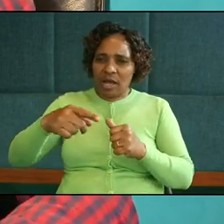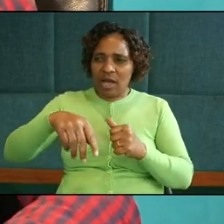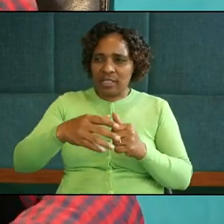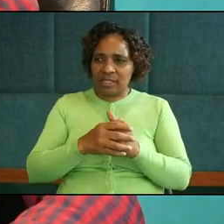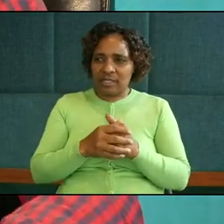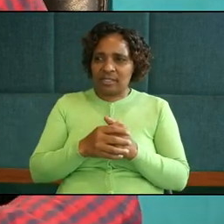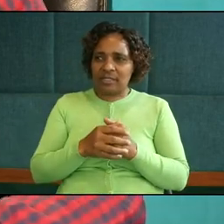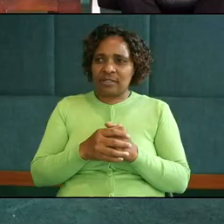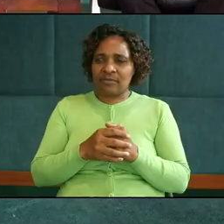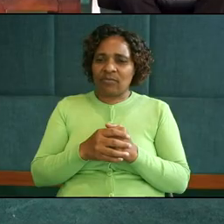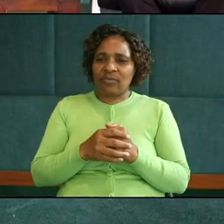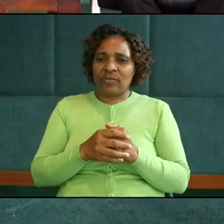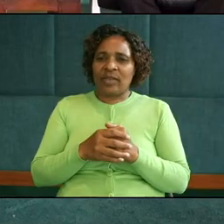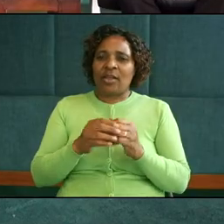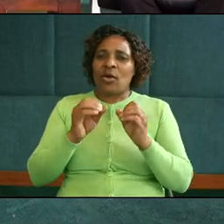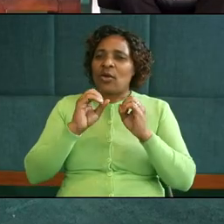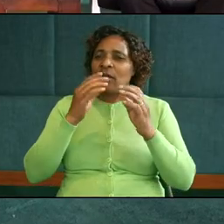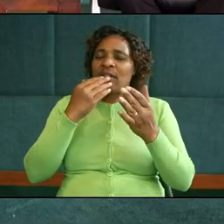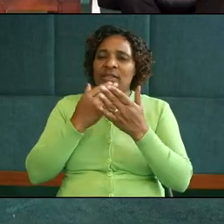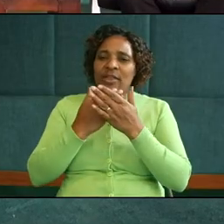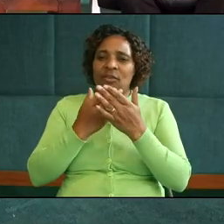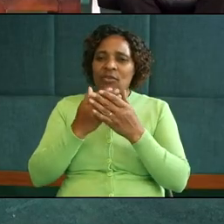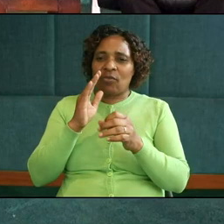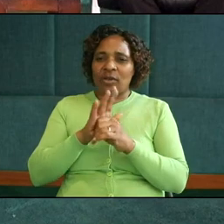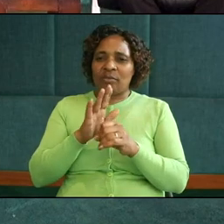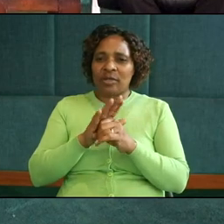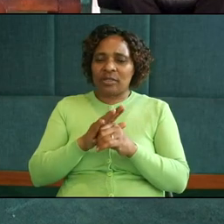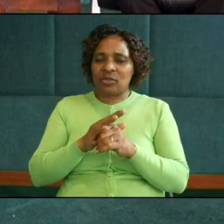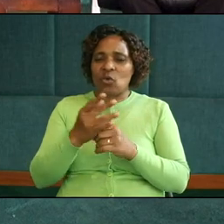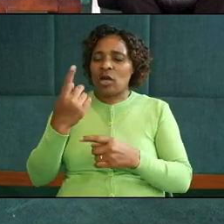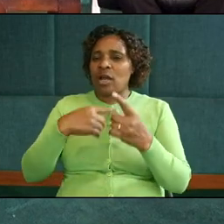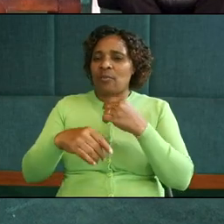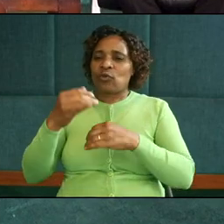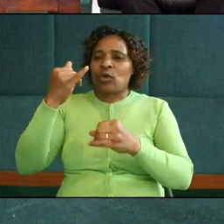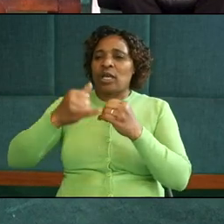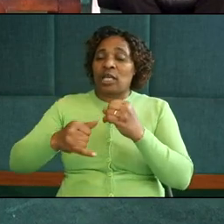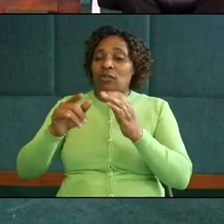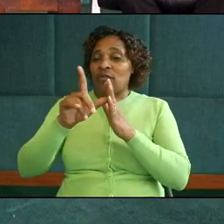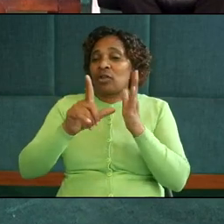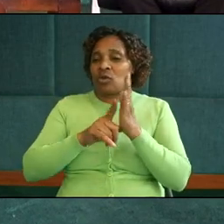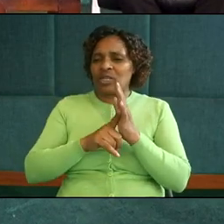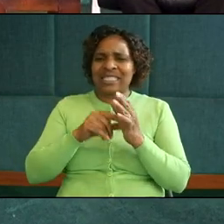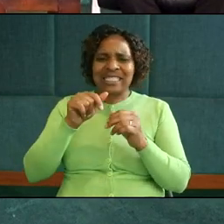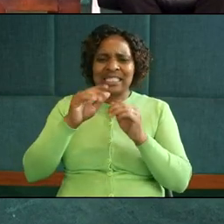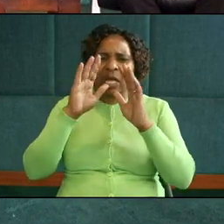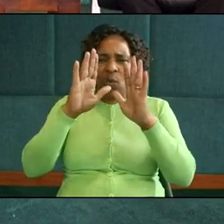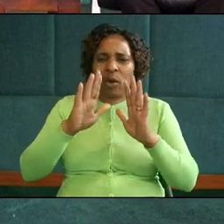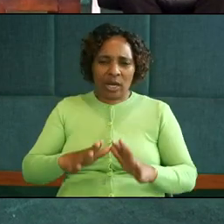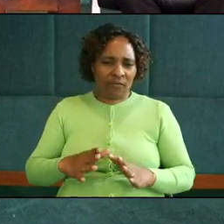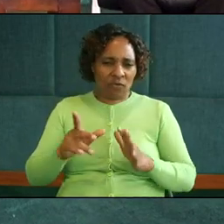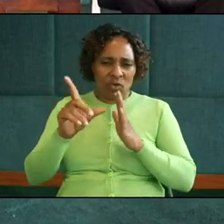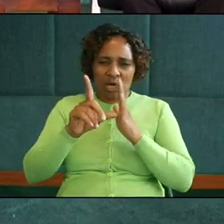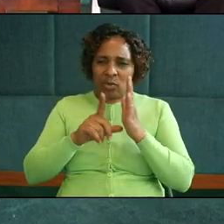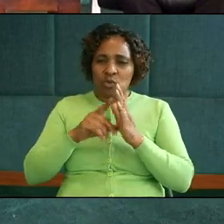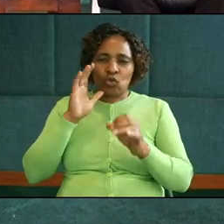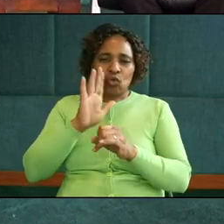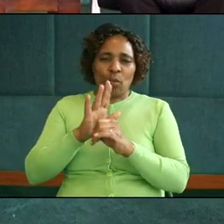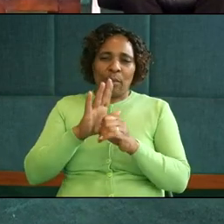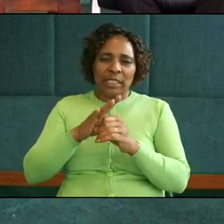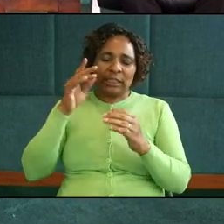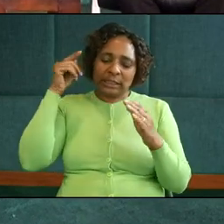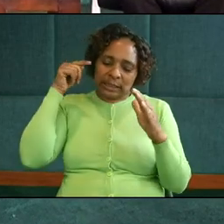Yeah. Yeah, thank you very much. Ladies and gentlemen, we have come to the end of our lesson. This lesson is a wonderful lesson. It has so much